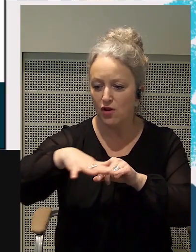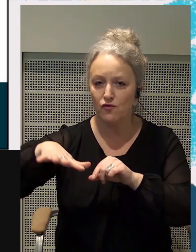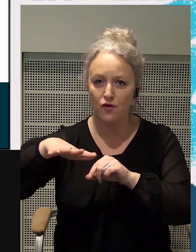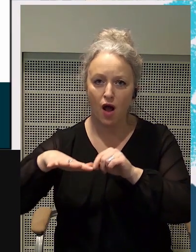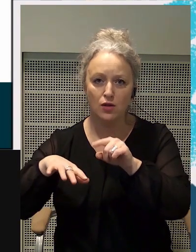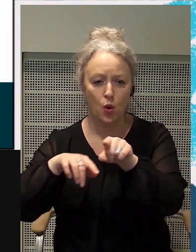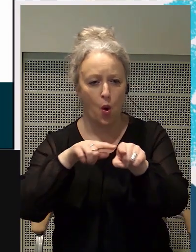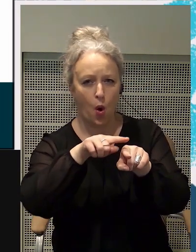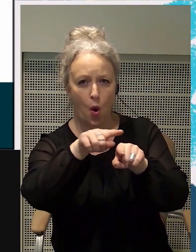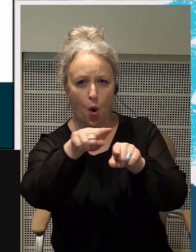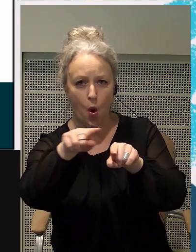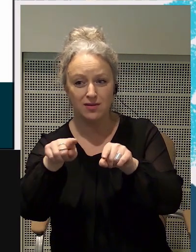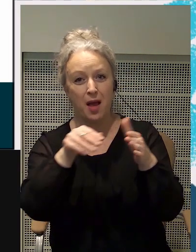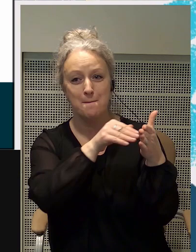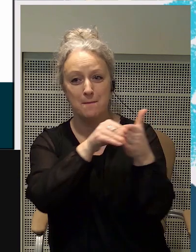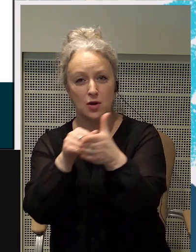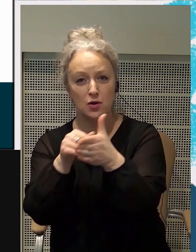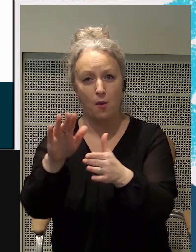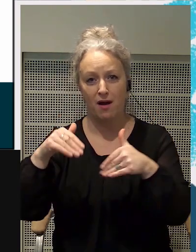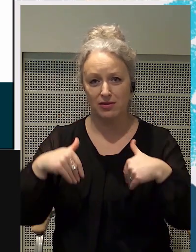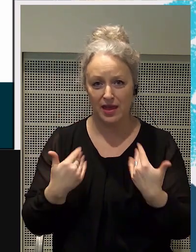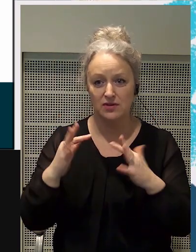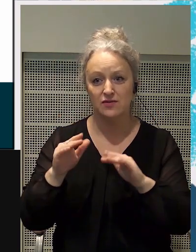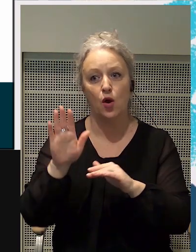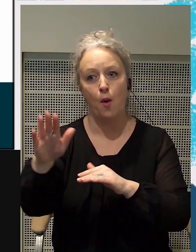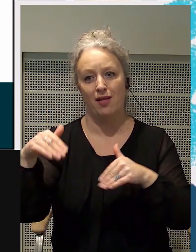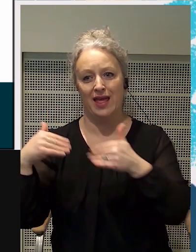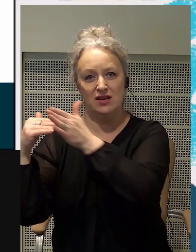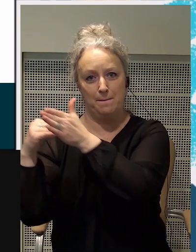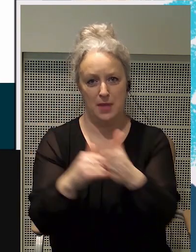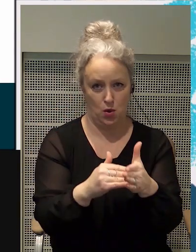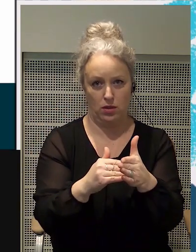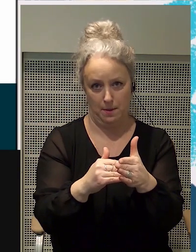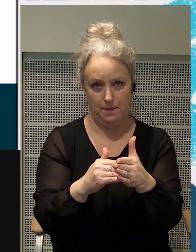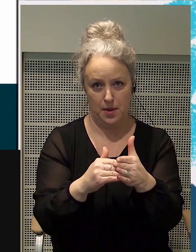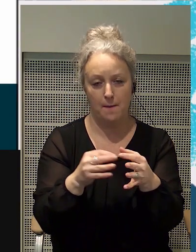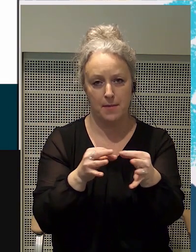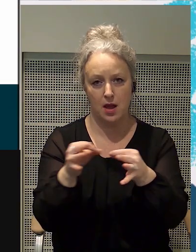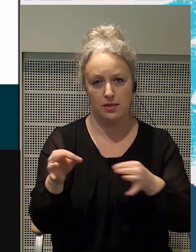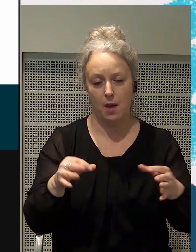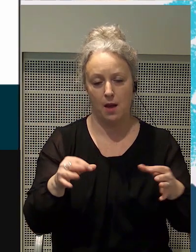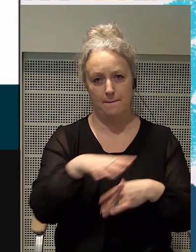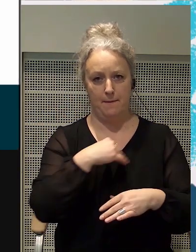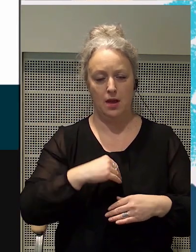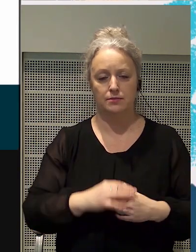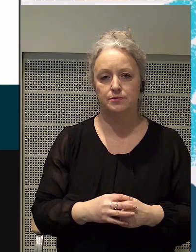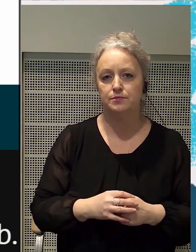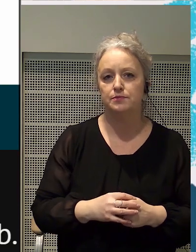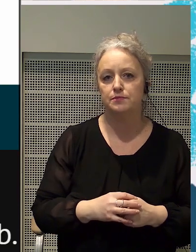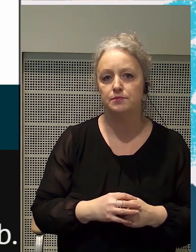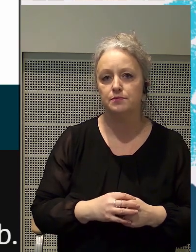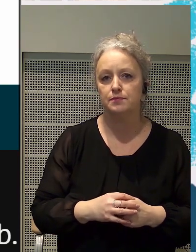And you have to ask the patient, really. You can try to catch it by giving patients standardized questionnaires